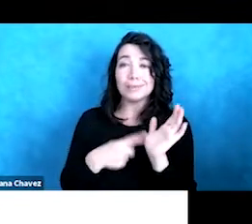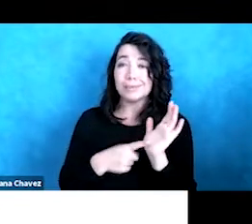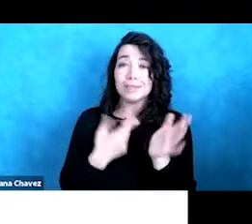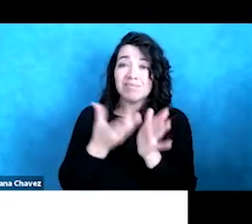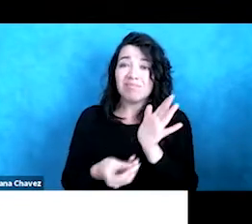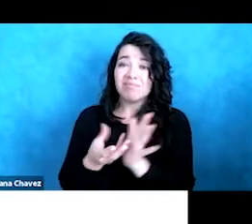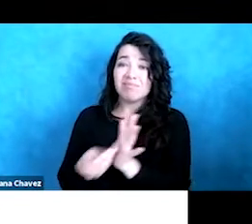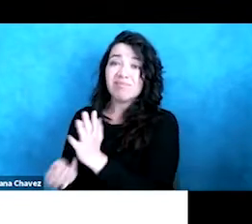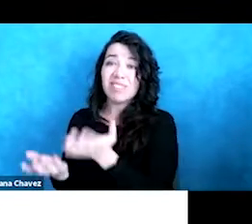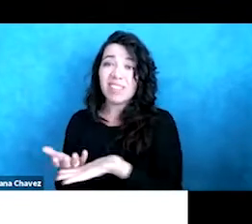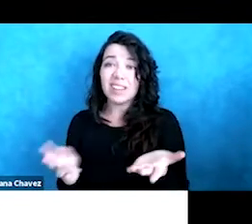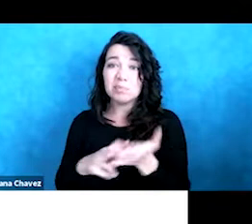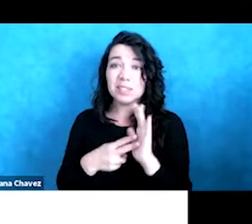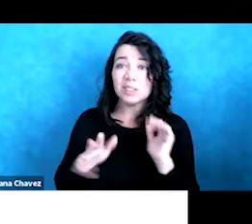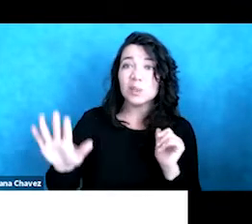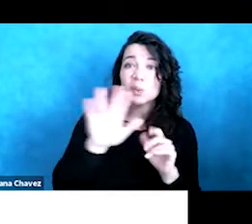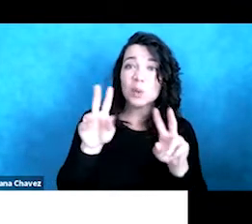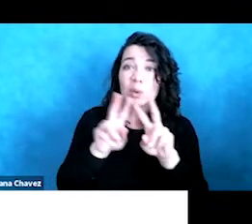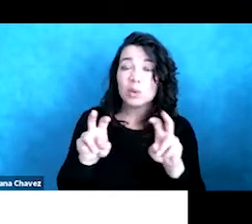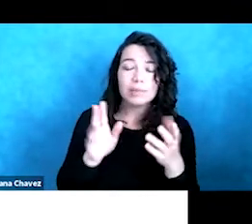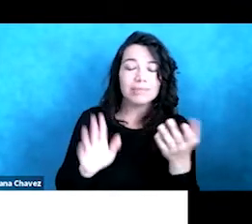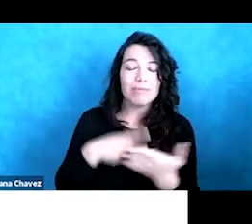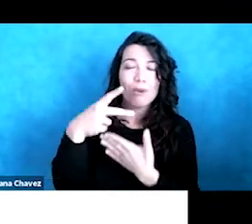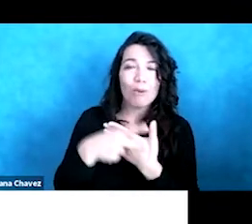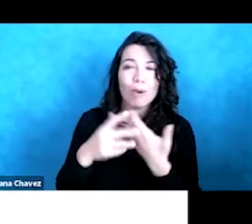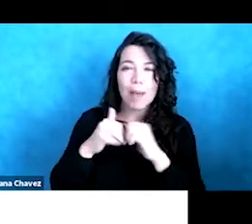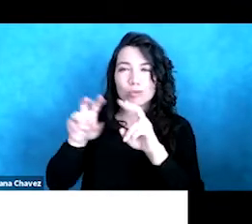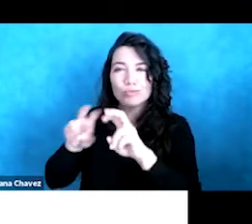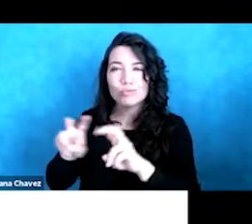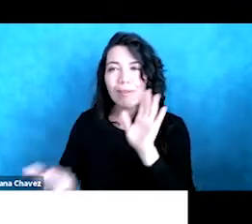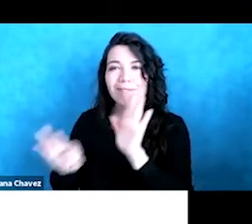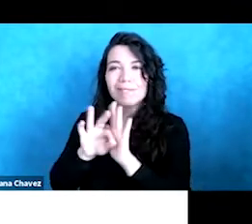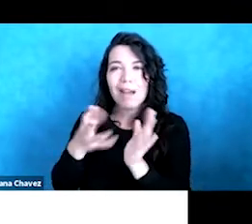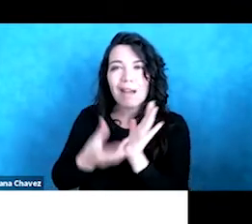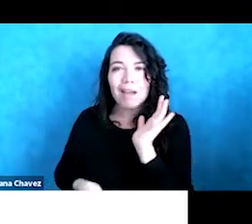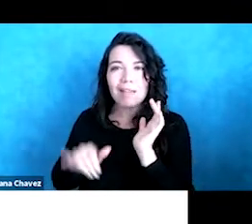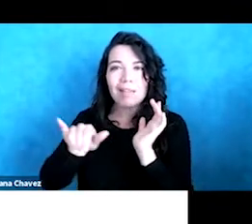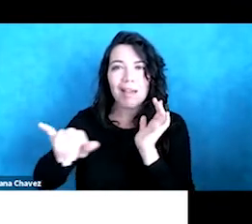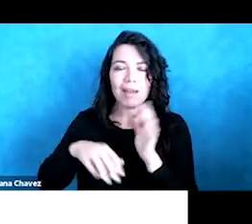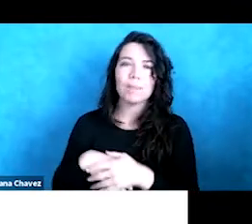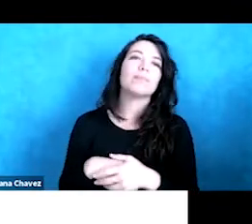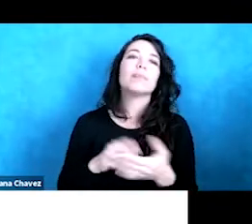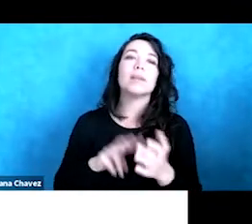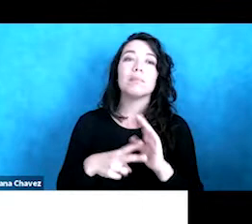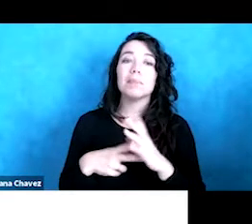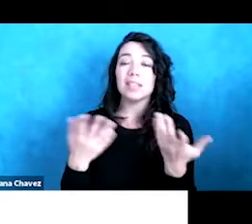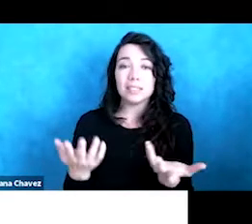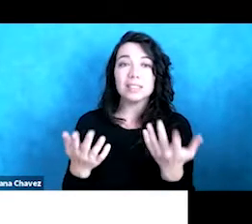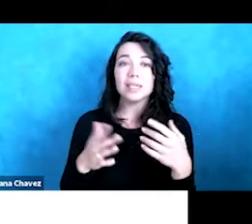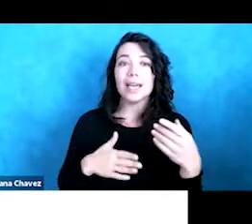and how do we address those and contribute to the evidence base. This includes suicide prevention and response,